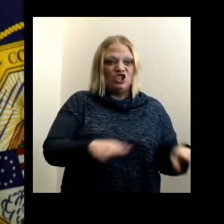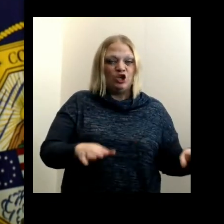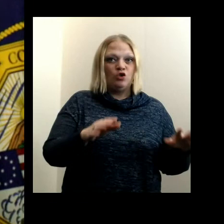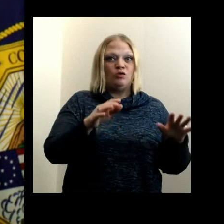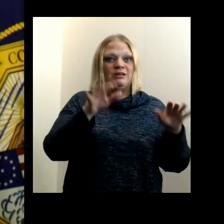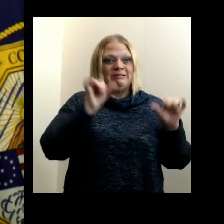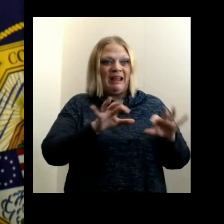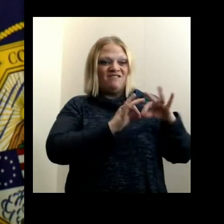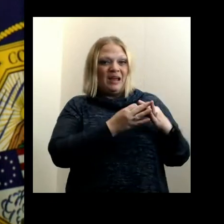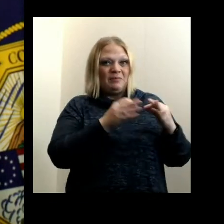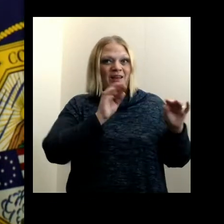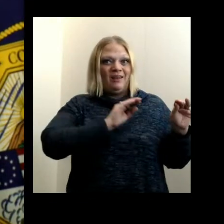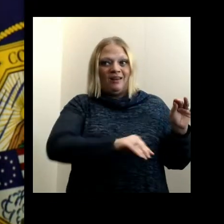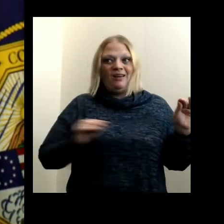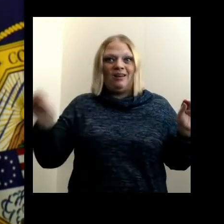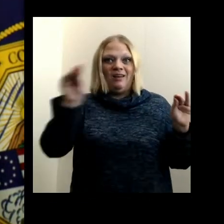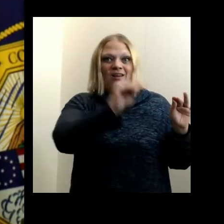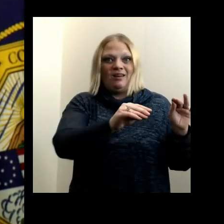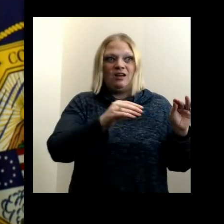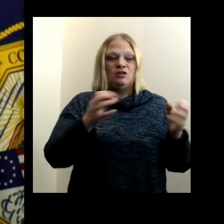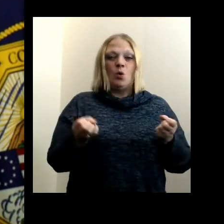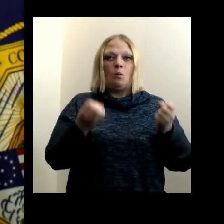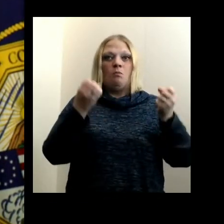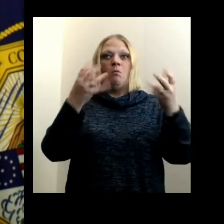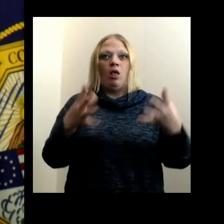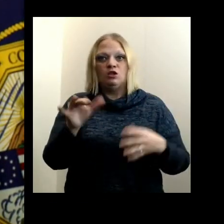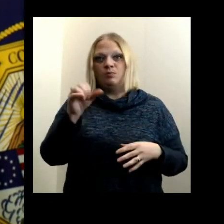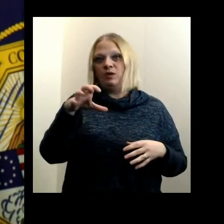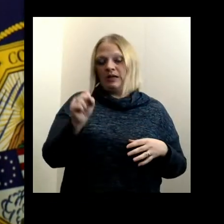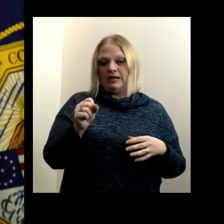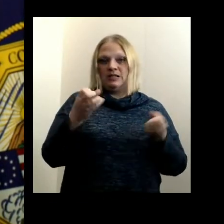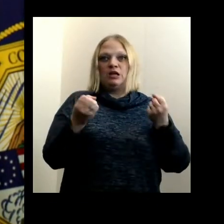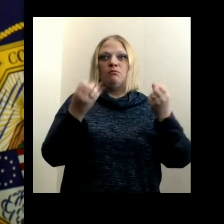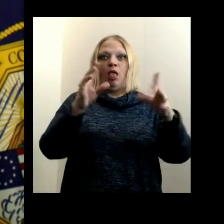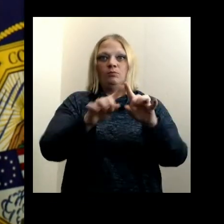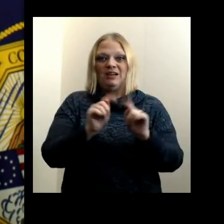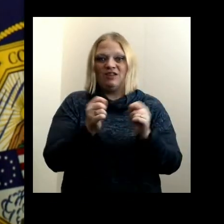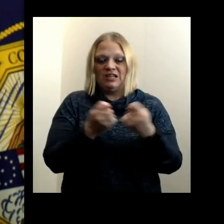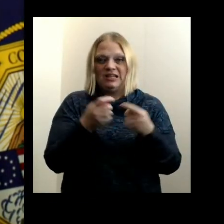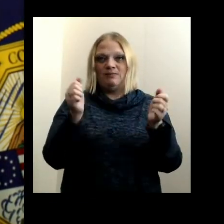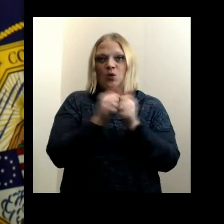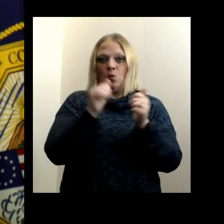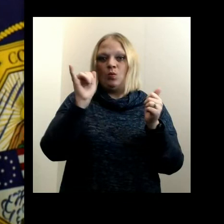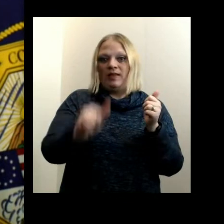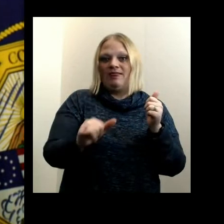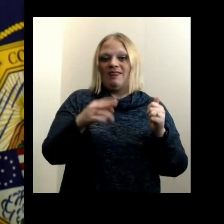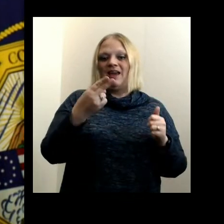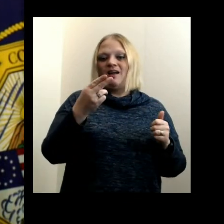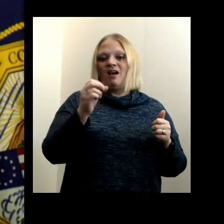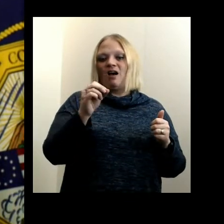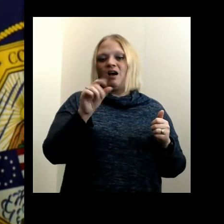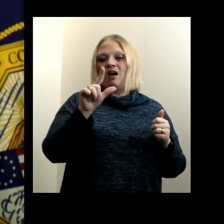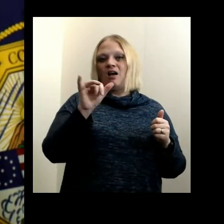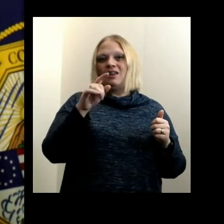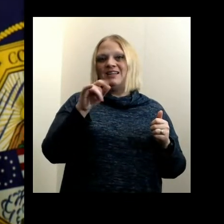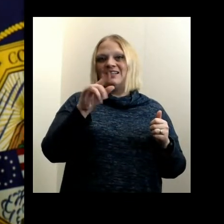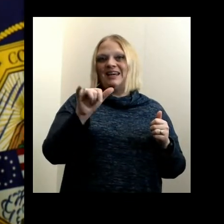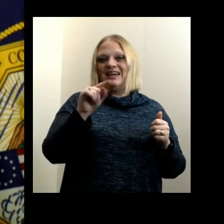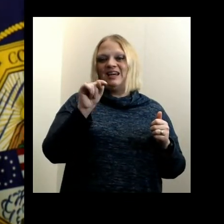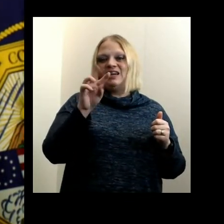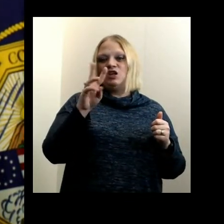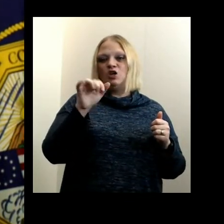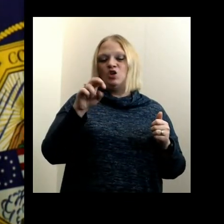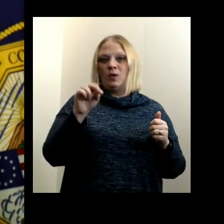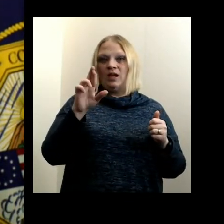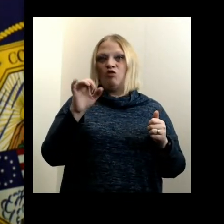multiple cases on multiple teams with the Buffalo Regals Association at Holiday Twin Rinks. So our health